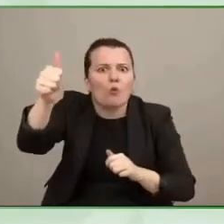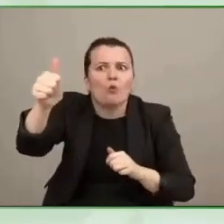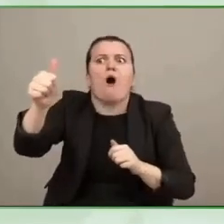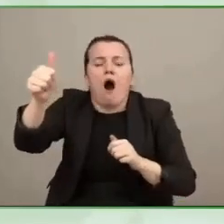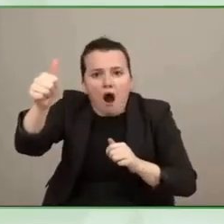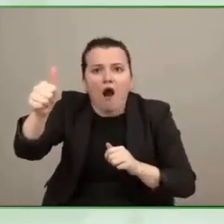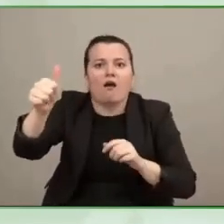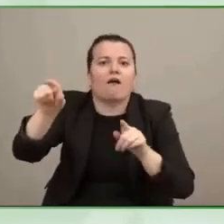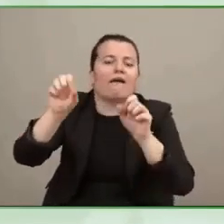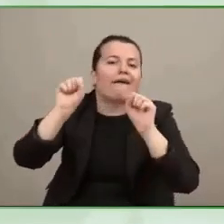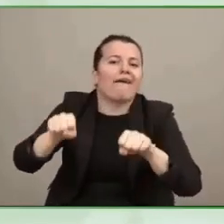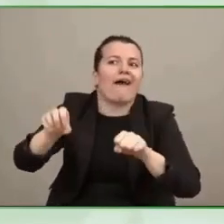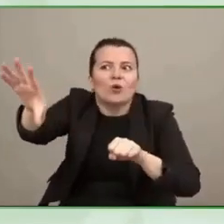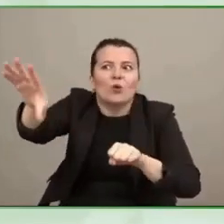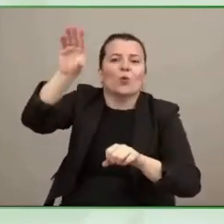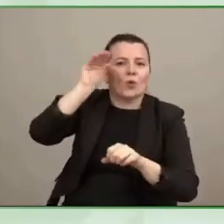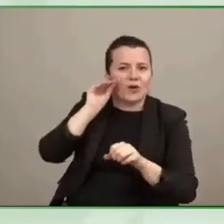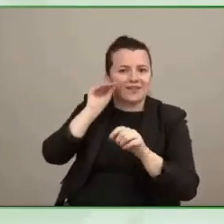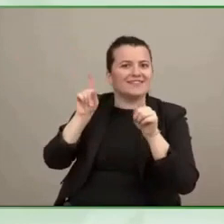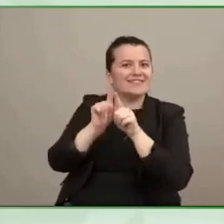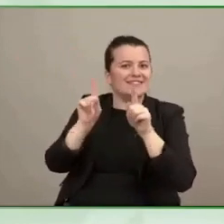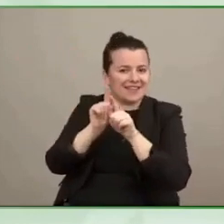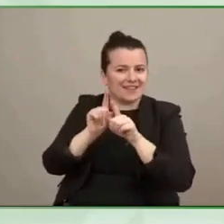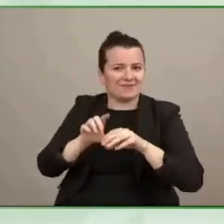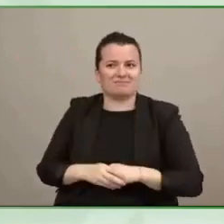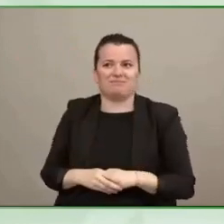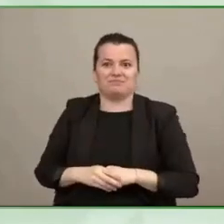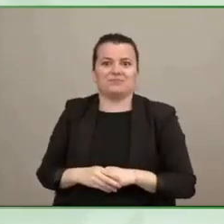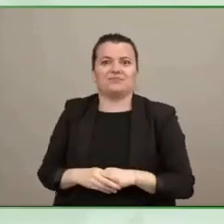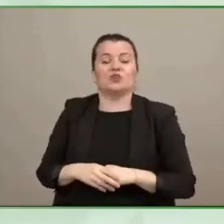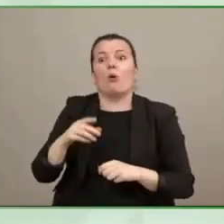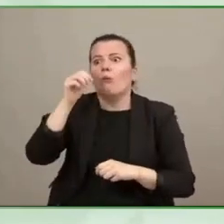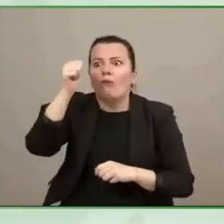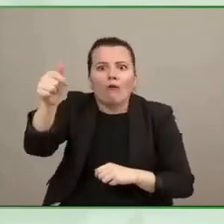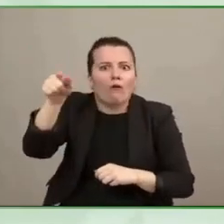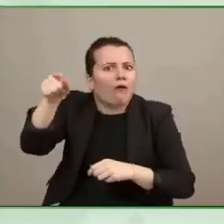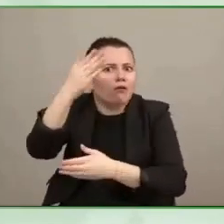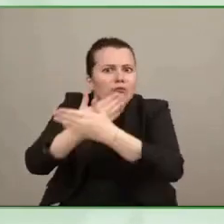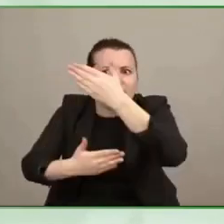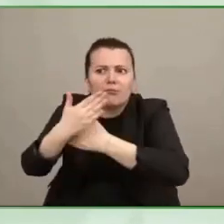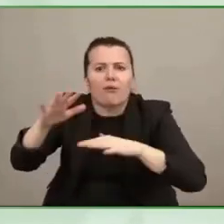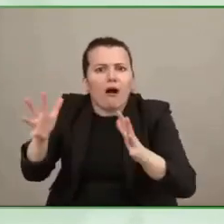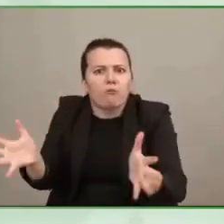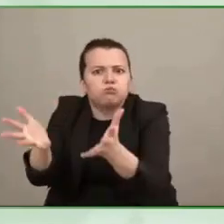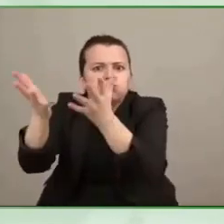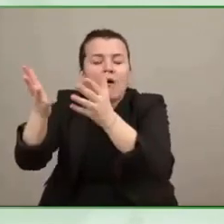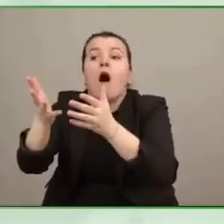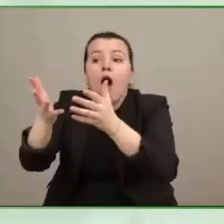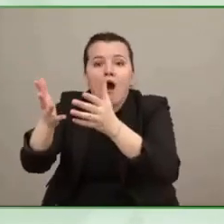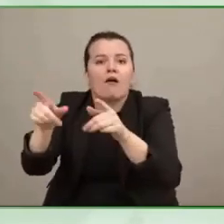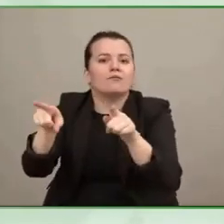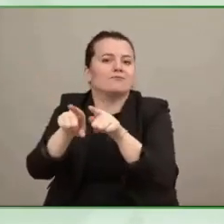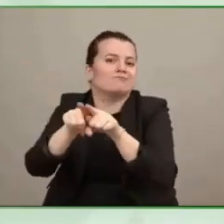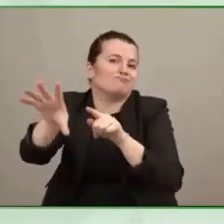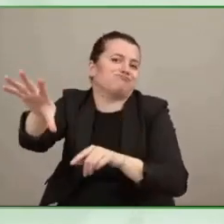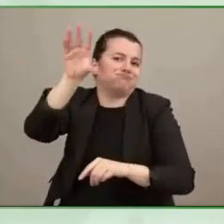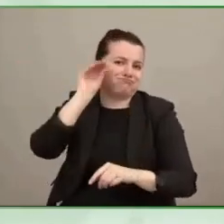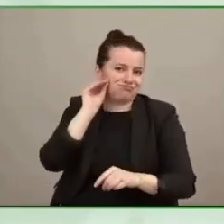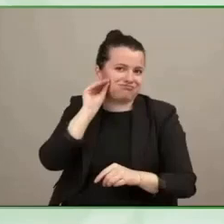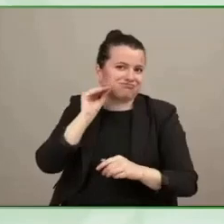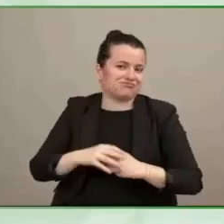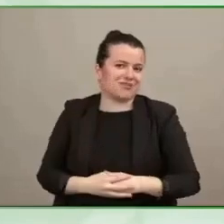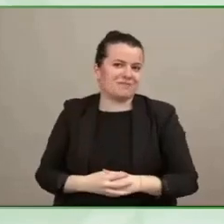issues related with the disability, person with disability. For that, we are looking forward to building